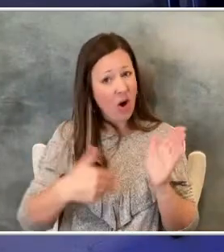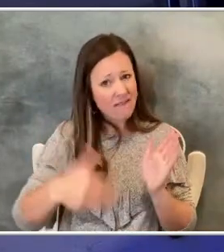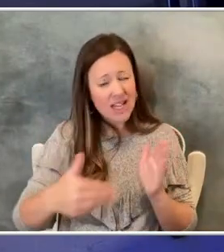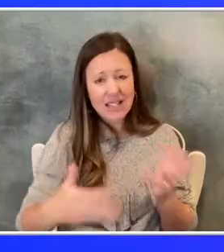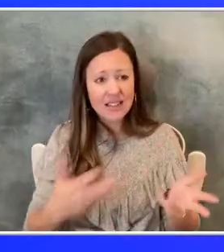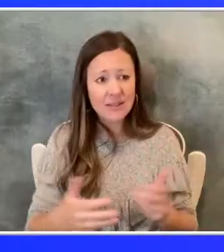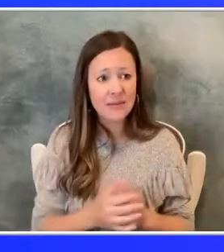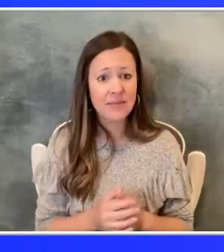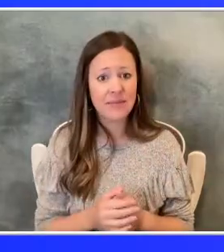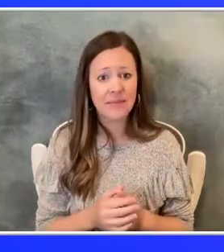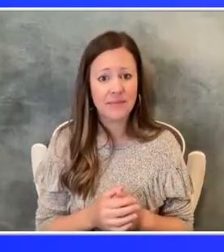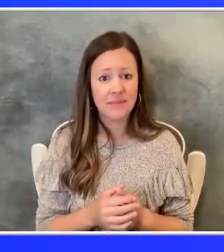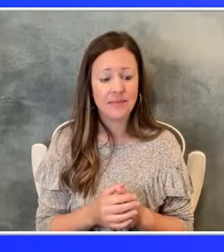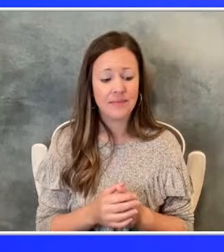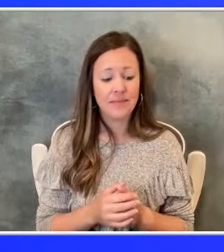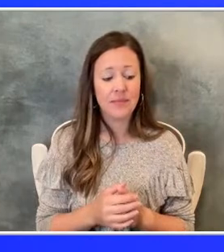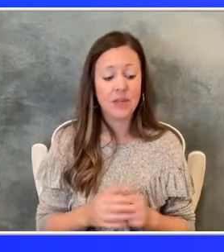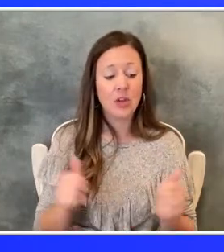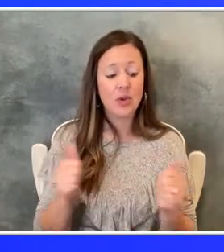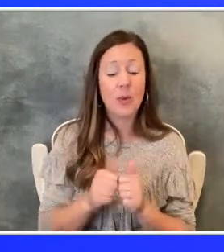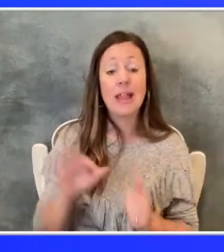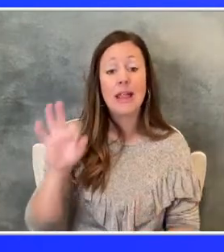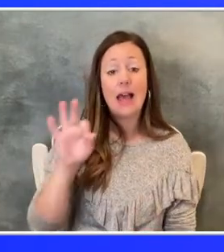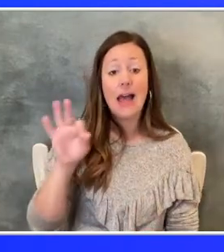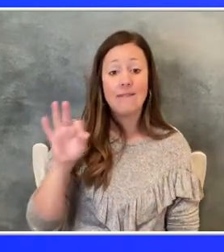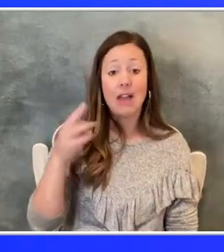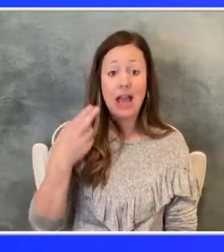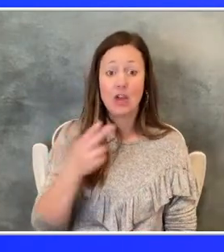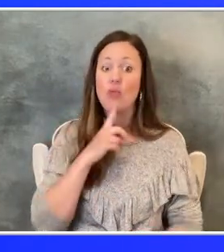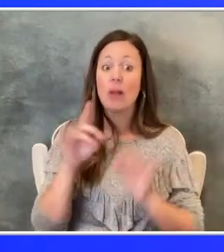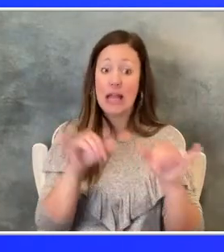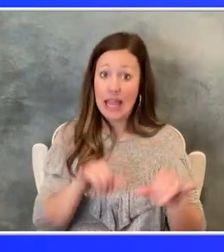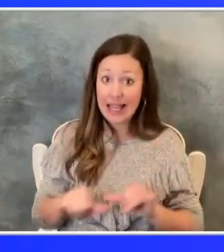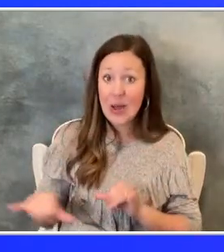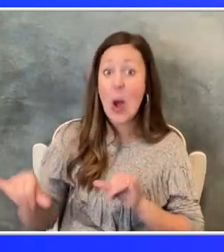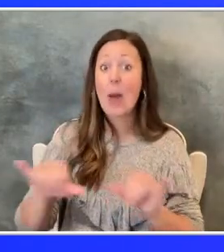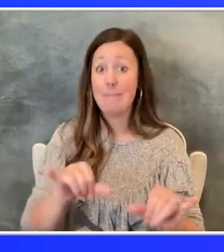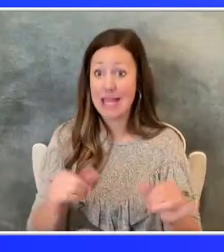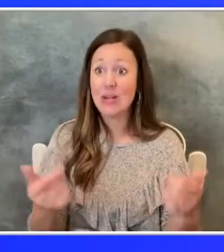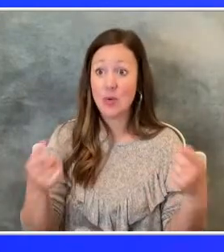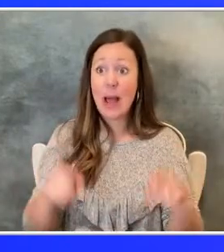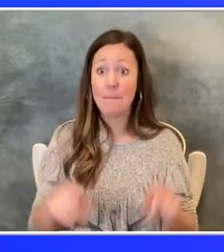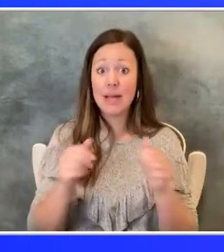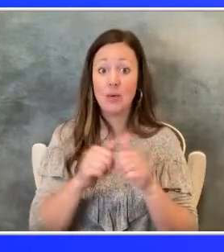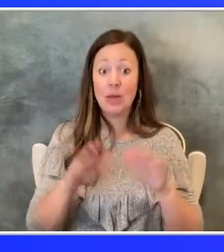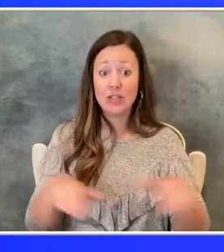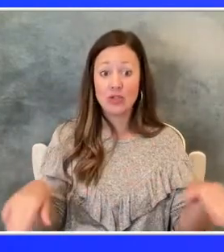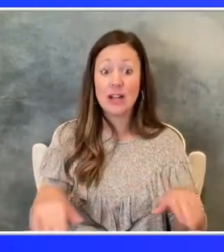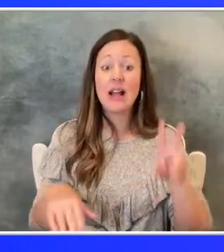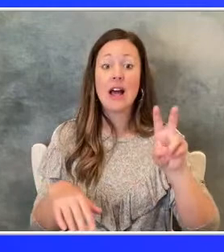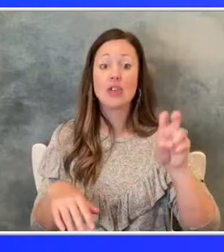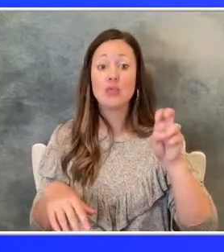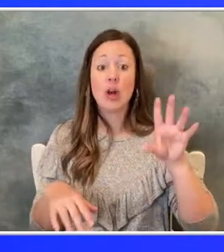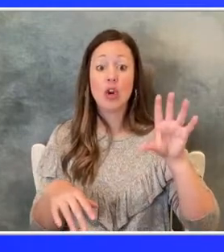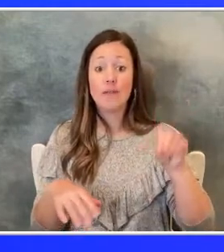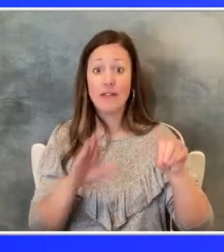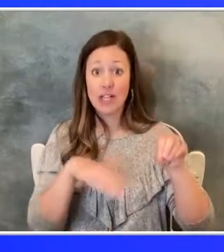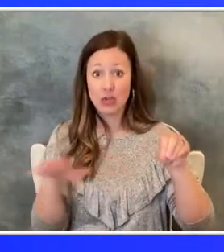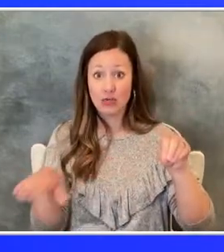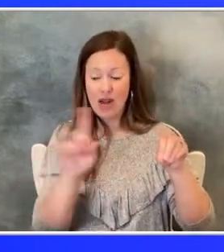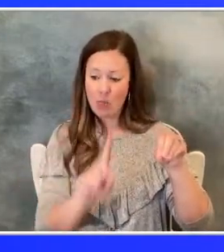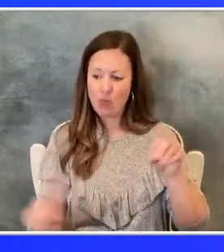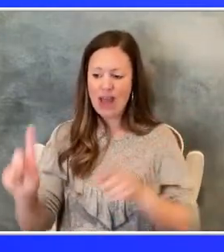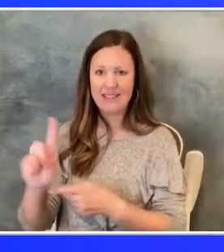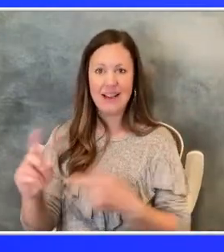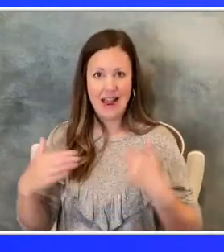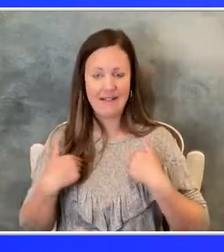Familial hypercholesterolemia is very common in children. It's about 1 in 250, as Dr. Moriarty said. It's very